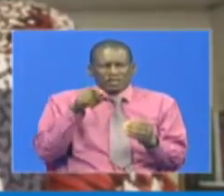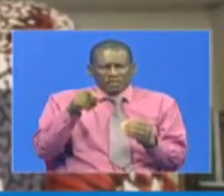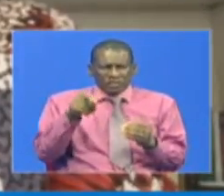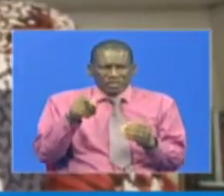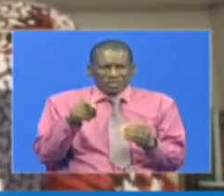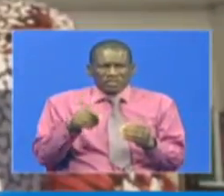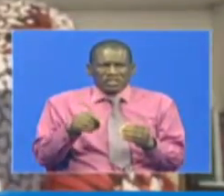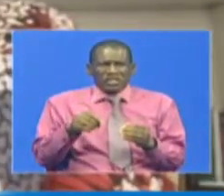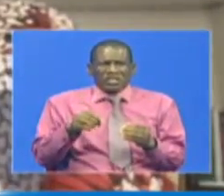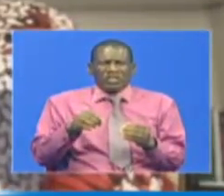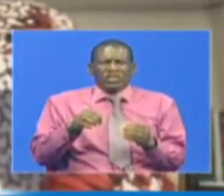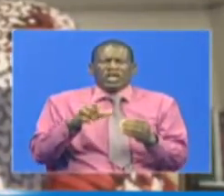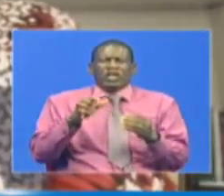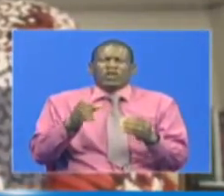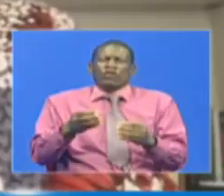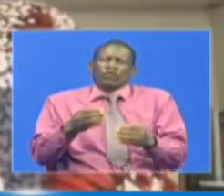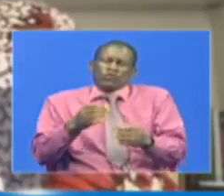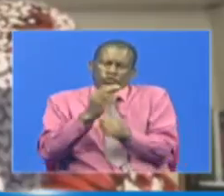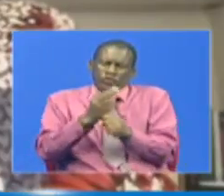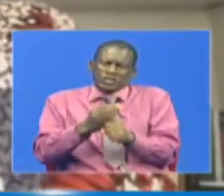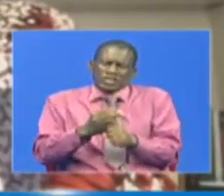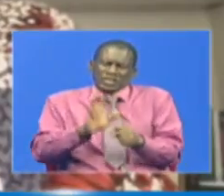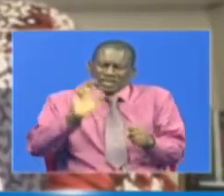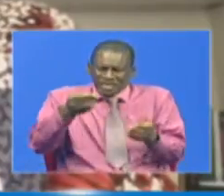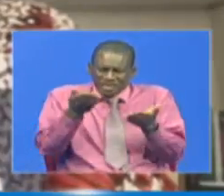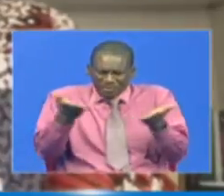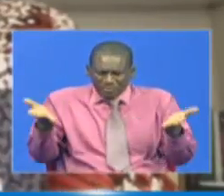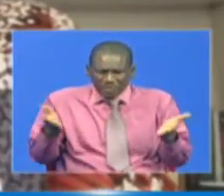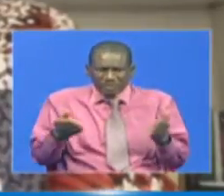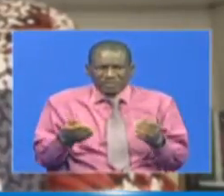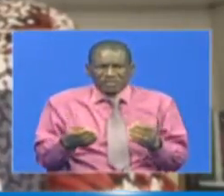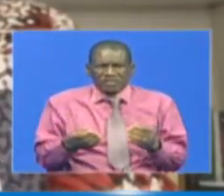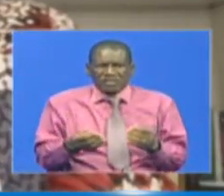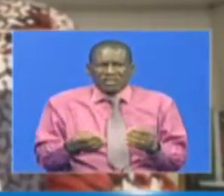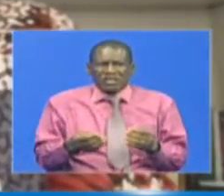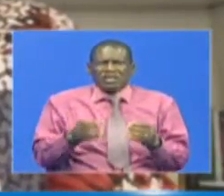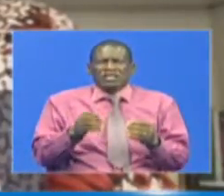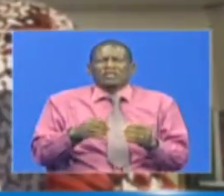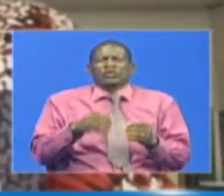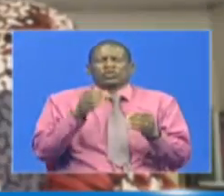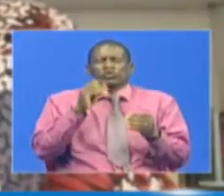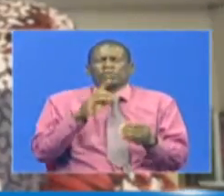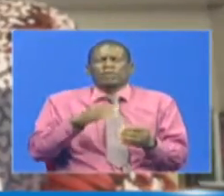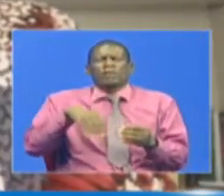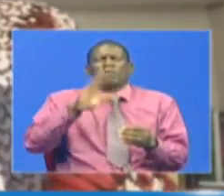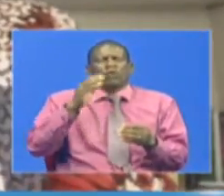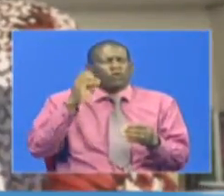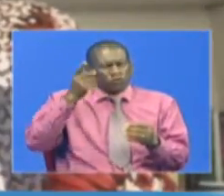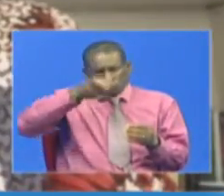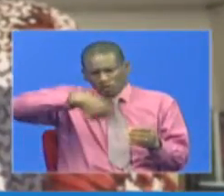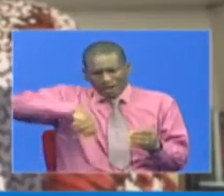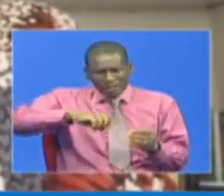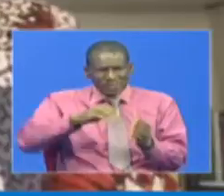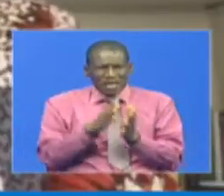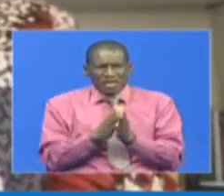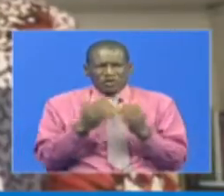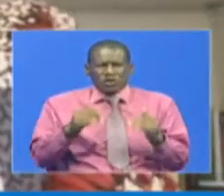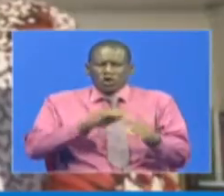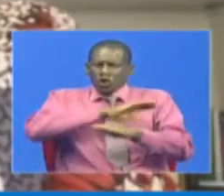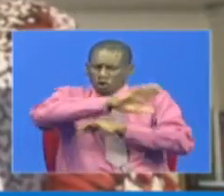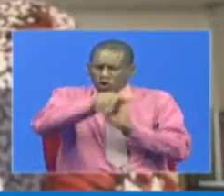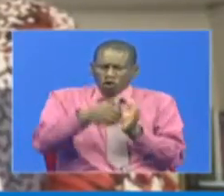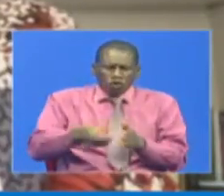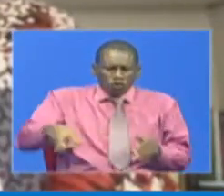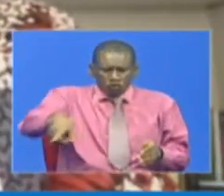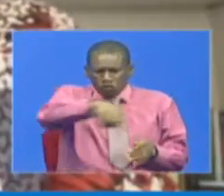local content consumption needs to be a lot more robust and a lot more solid. And all of us